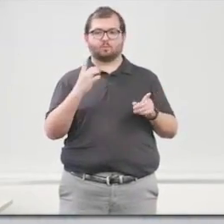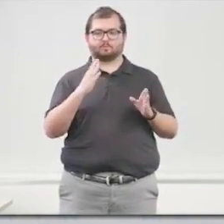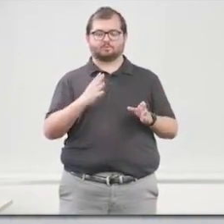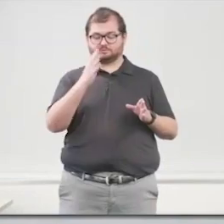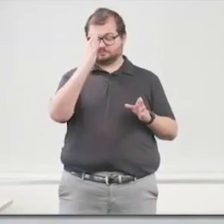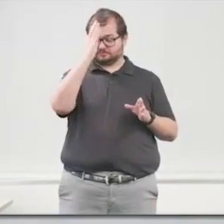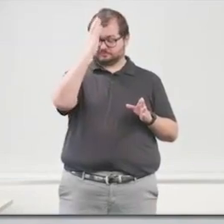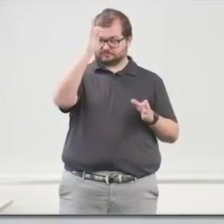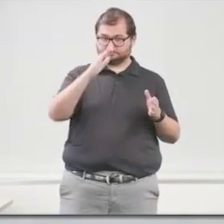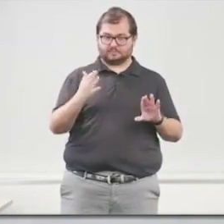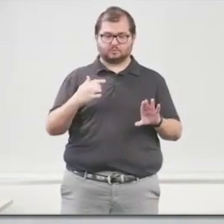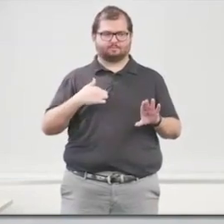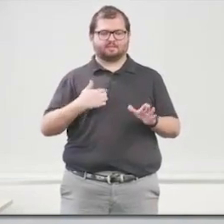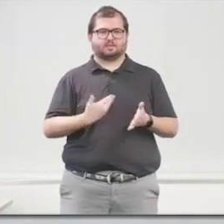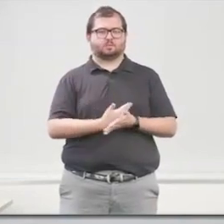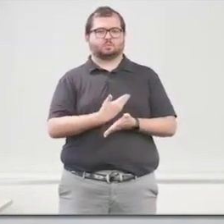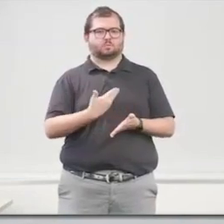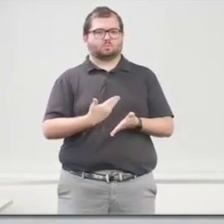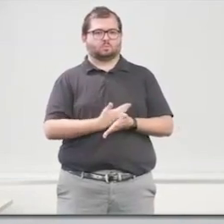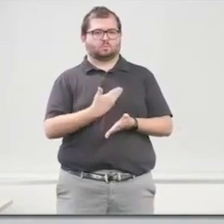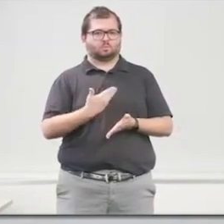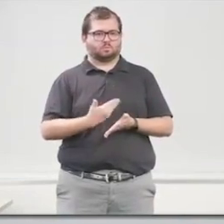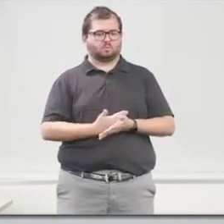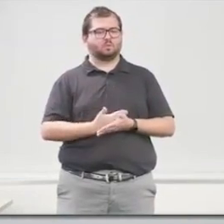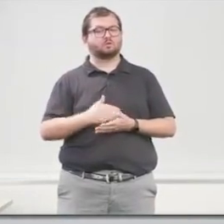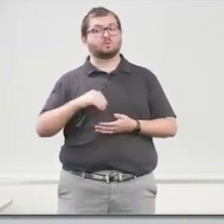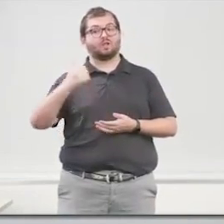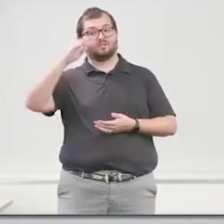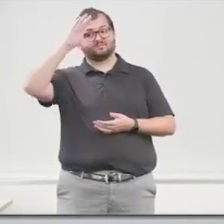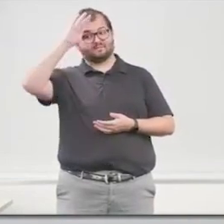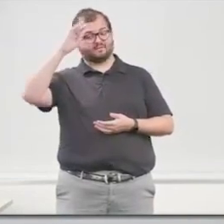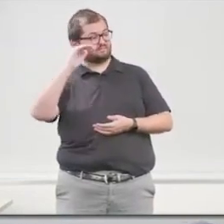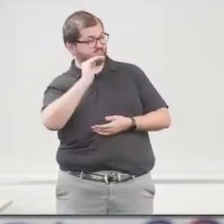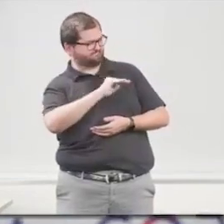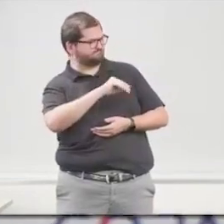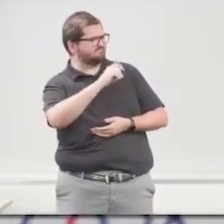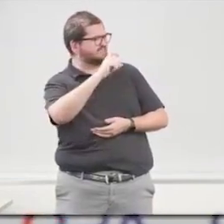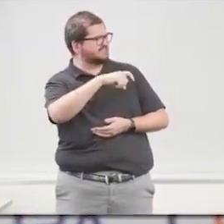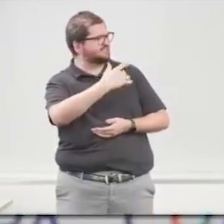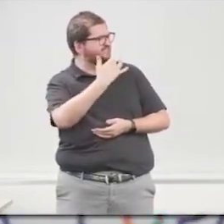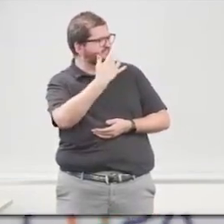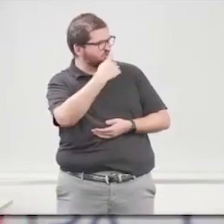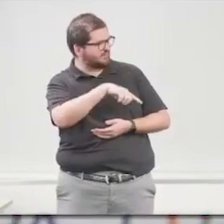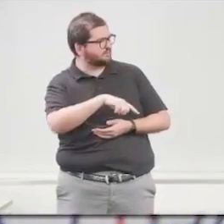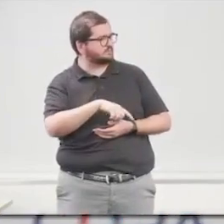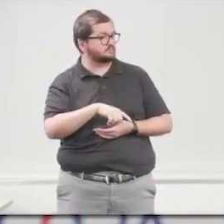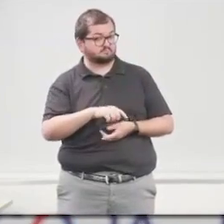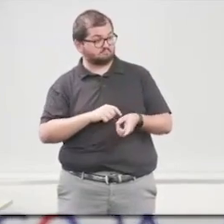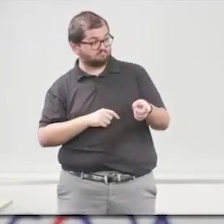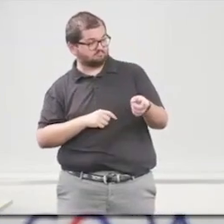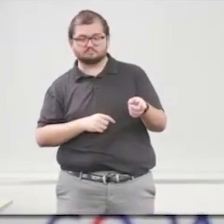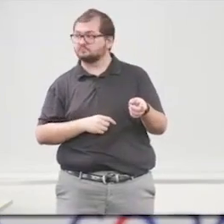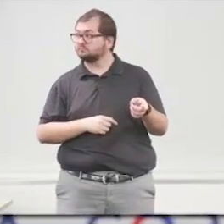was brand new to this whole thing. And one of the firefighters said, hey, I need you to do me a favor. You see that? I